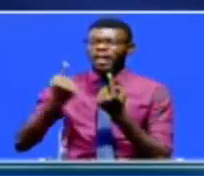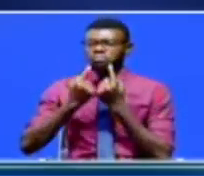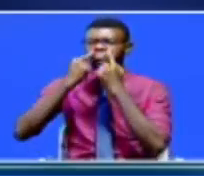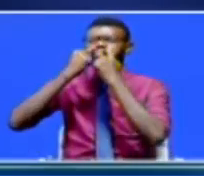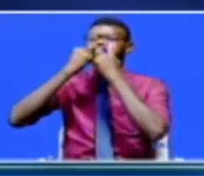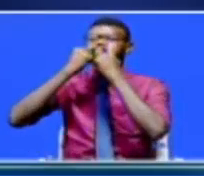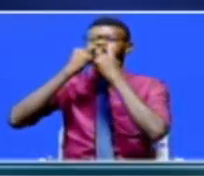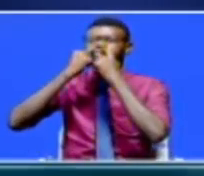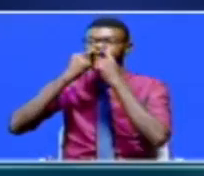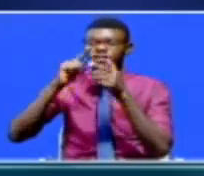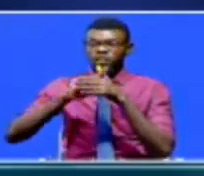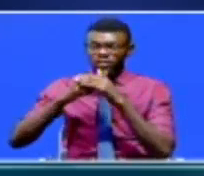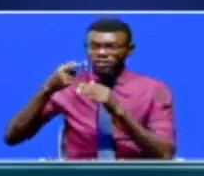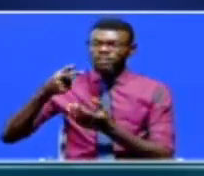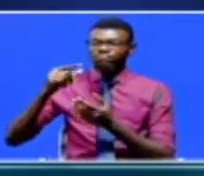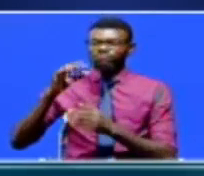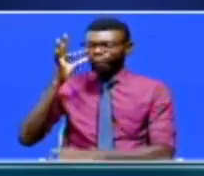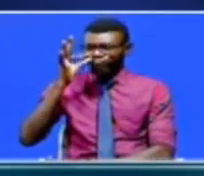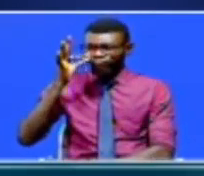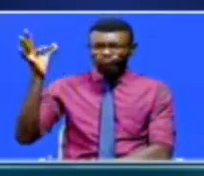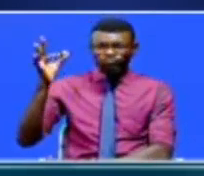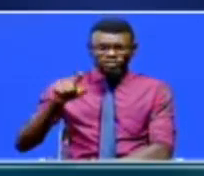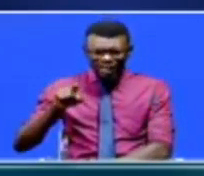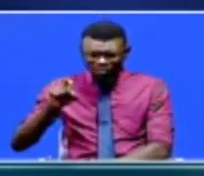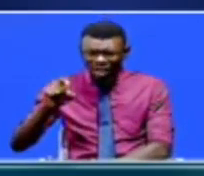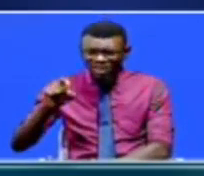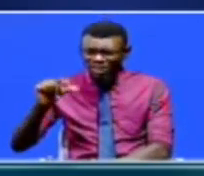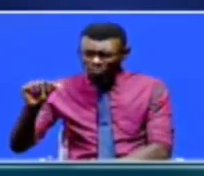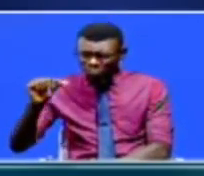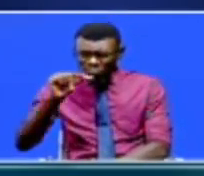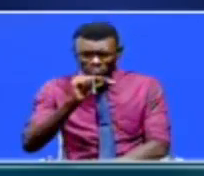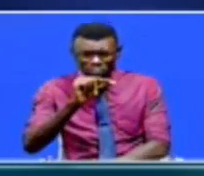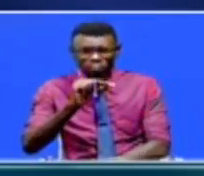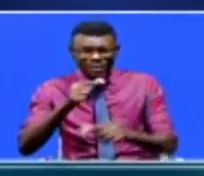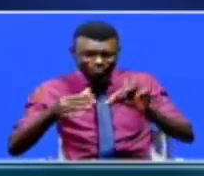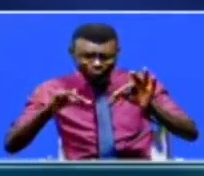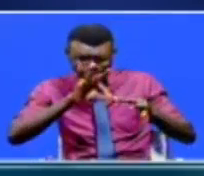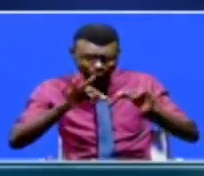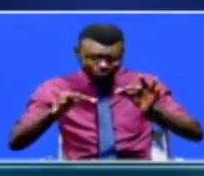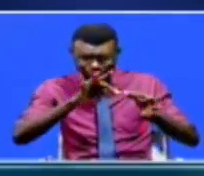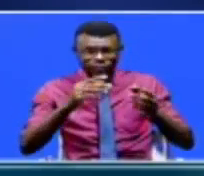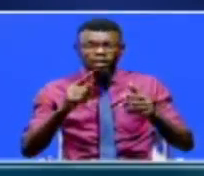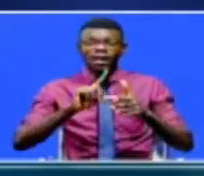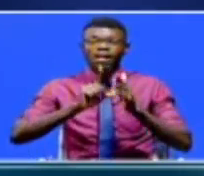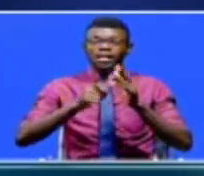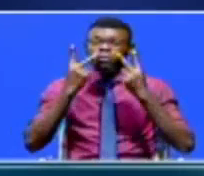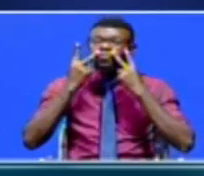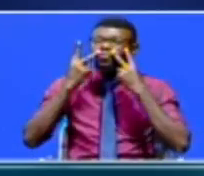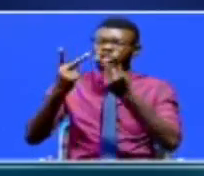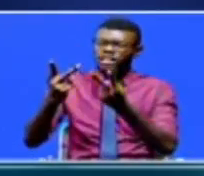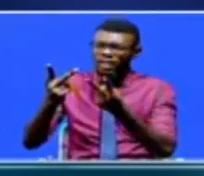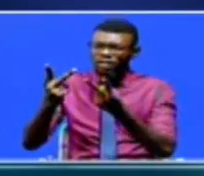virus, multiply it in the lab, and then you plot a graph of how the virus particles is